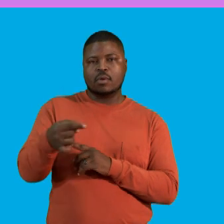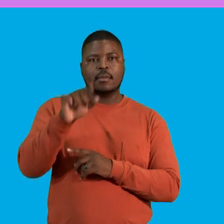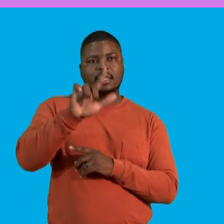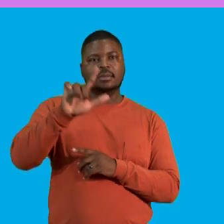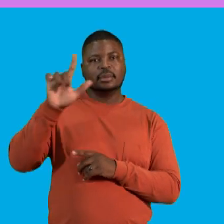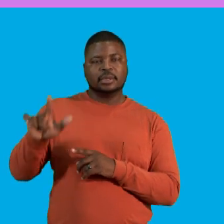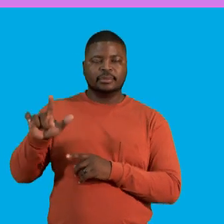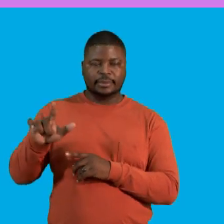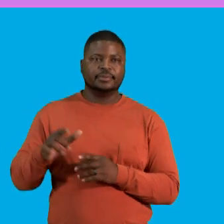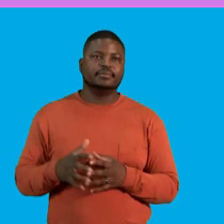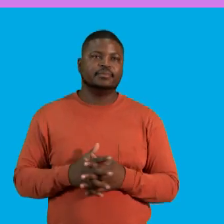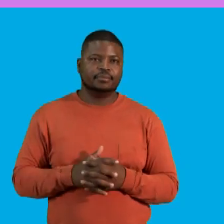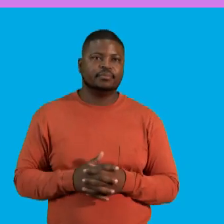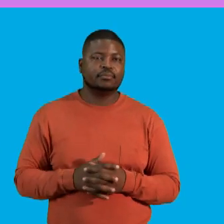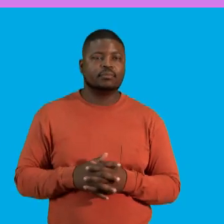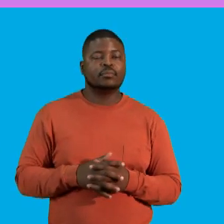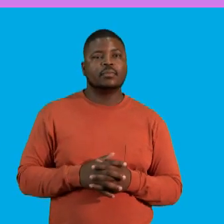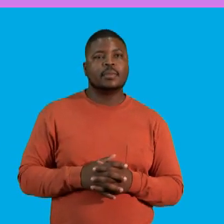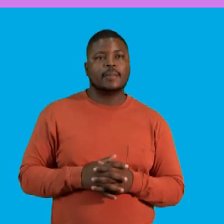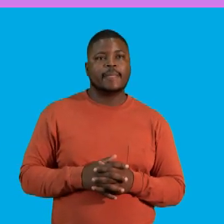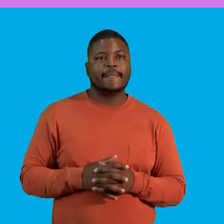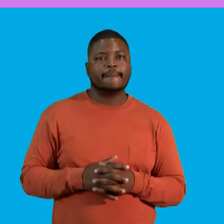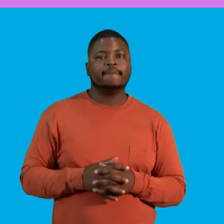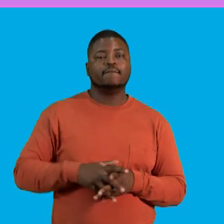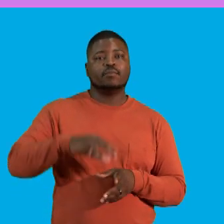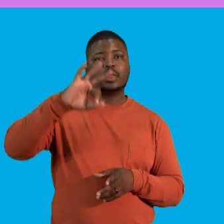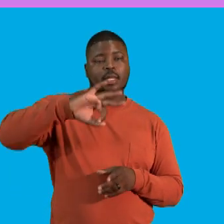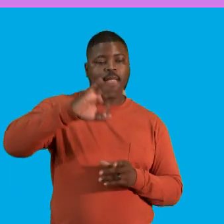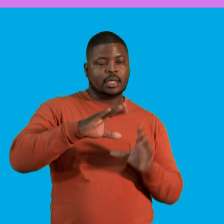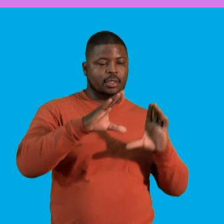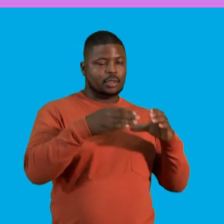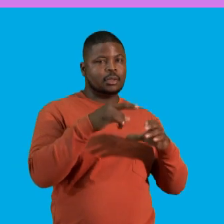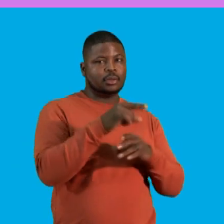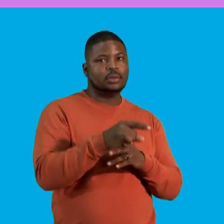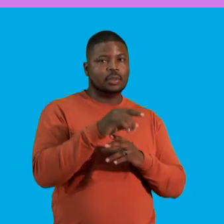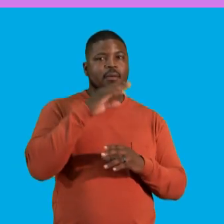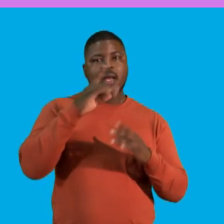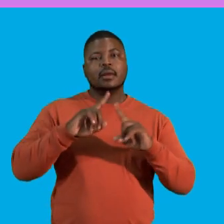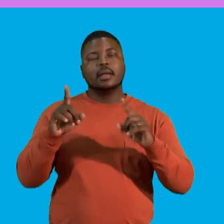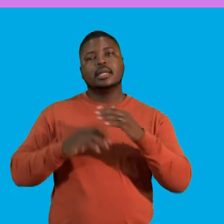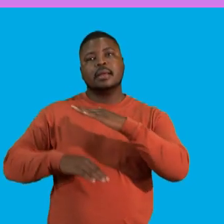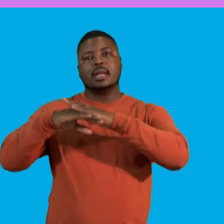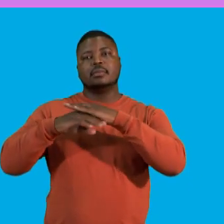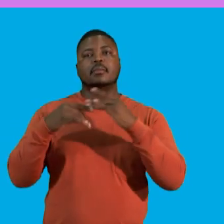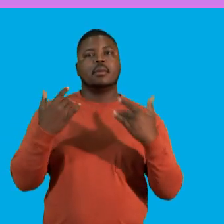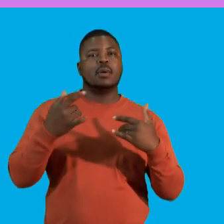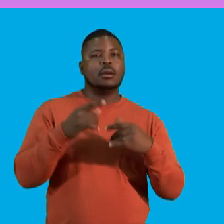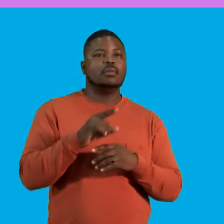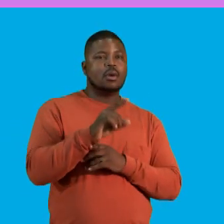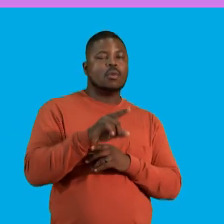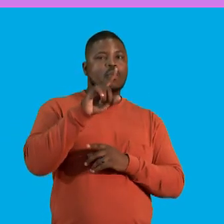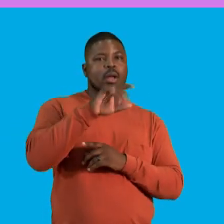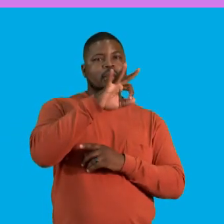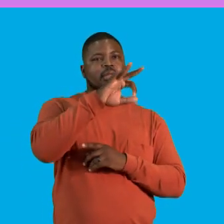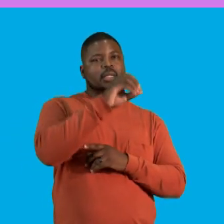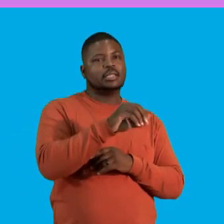144.77 rand, 77 cents. Then equals to. In the third category, the maximum is no longer 130, but our maximum